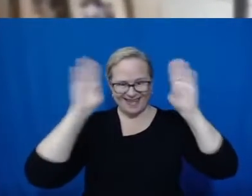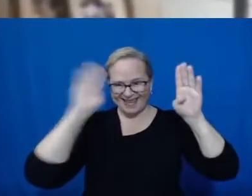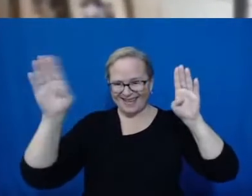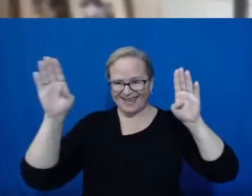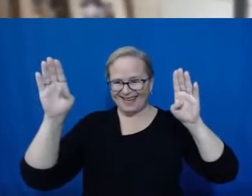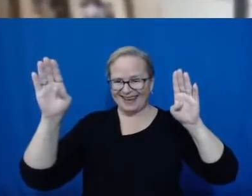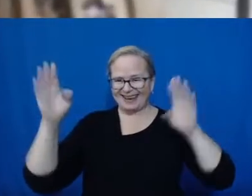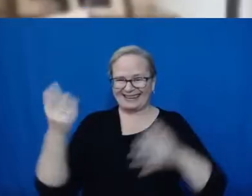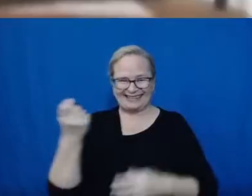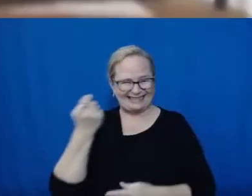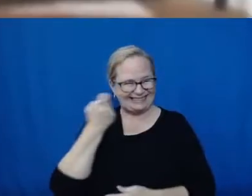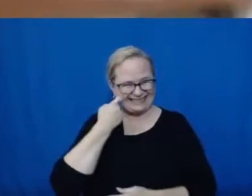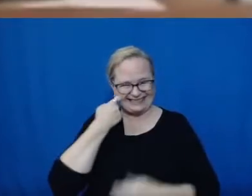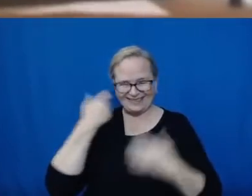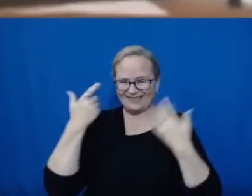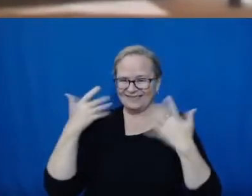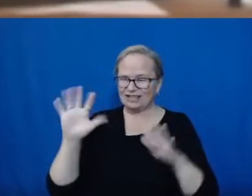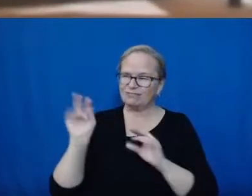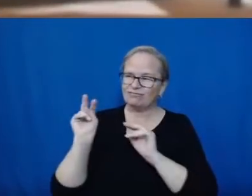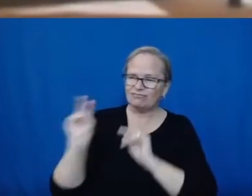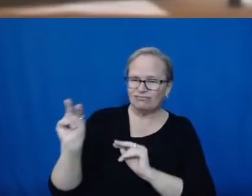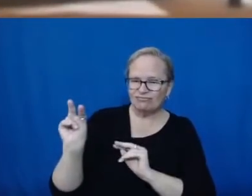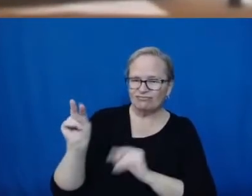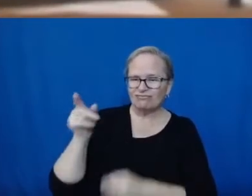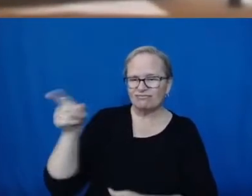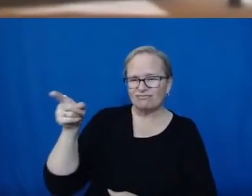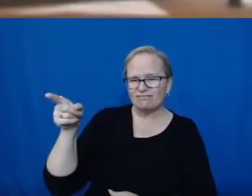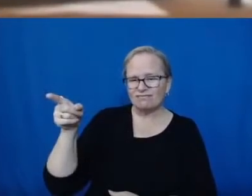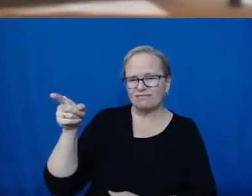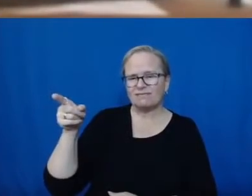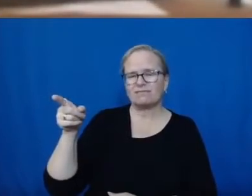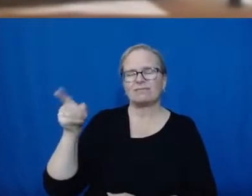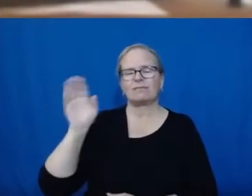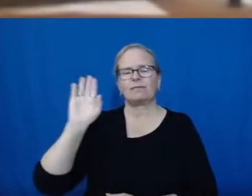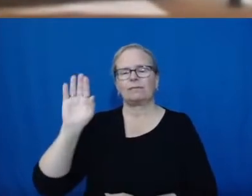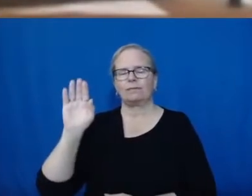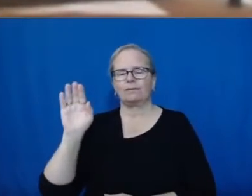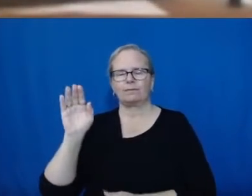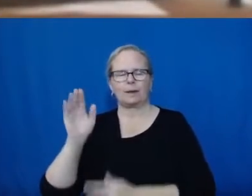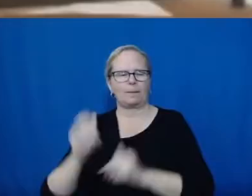Just finished listening to the majority of the